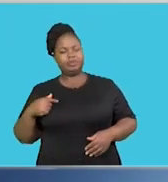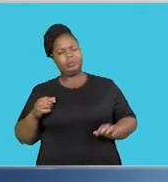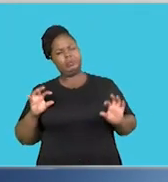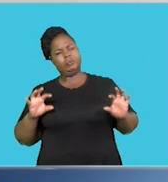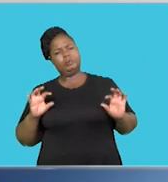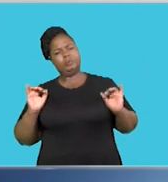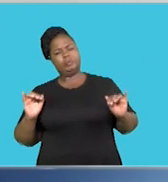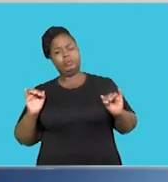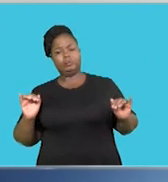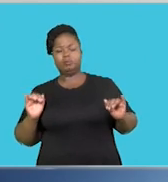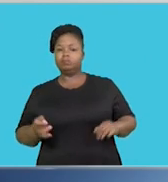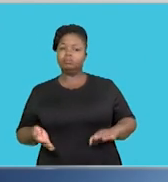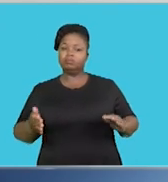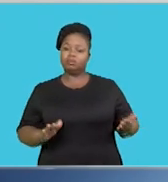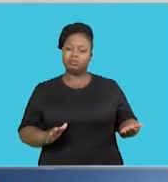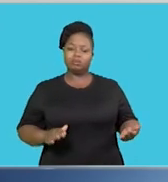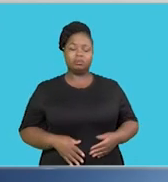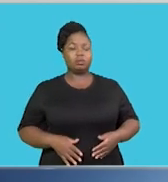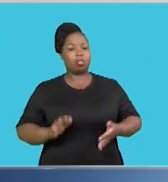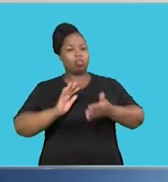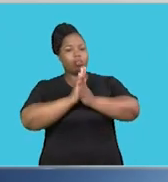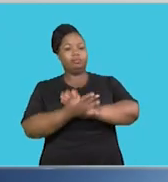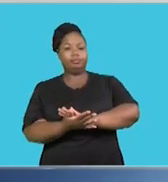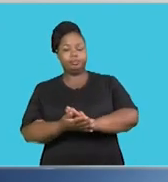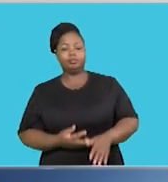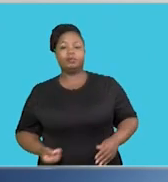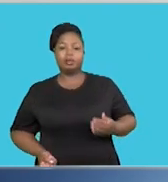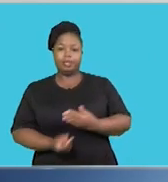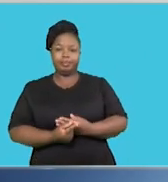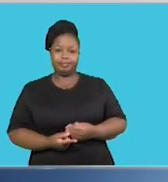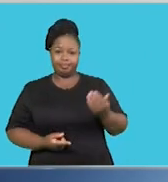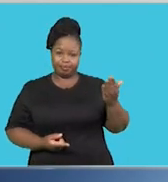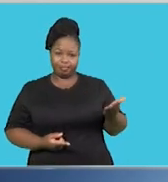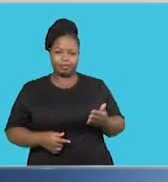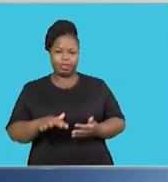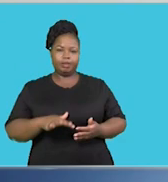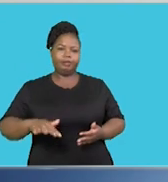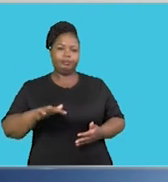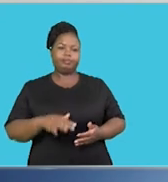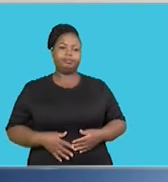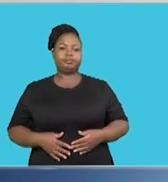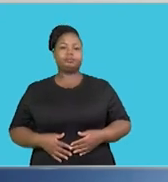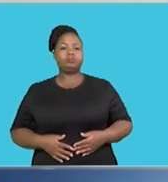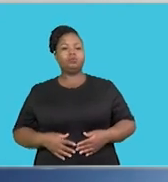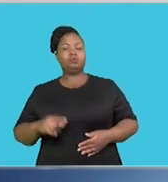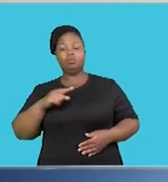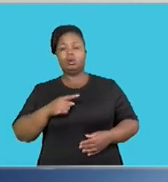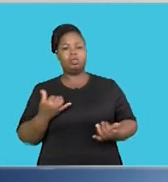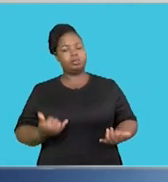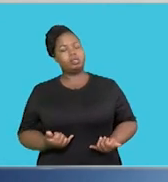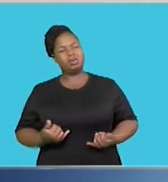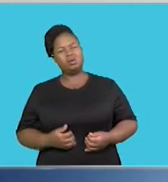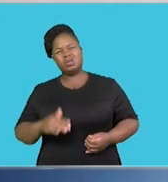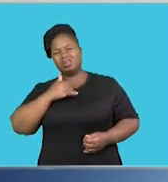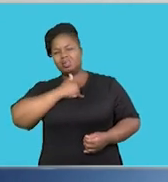horrified by the death and destruction that have engulfed the region, which is overwhelmed with